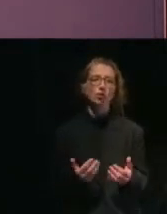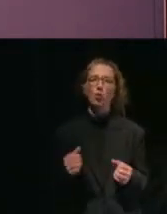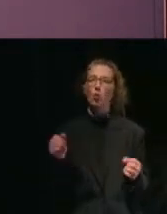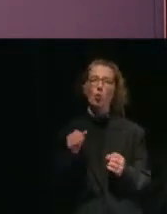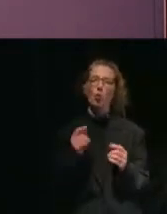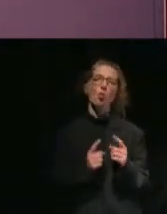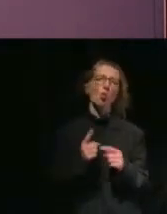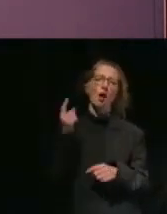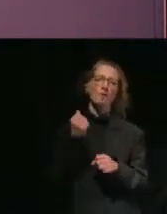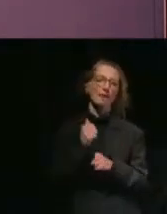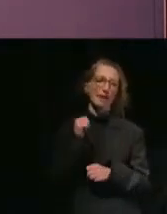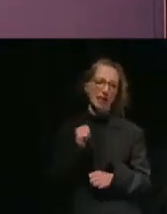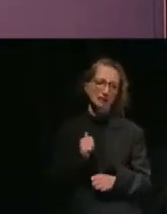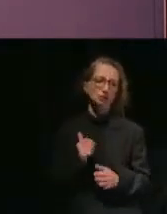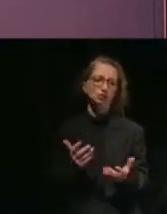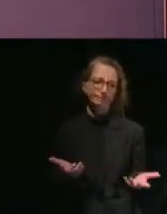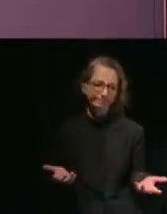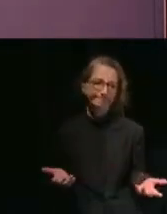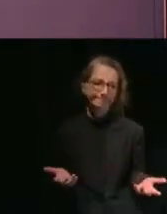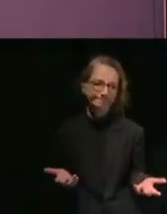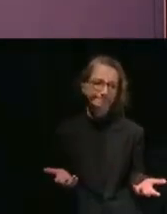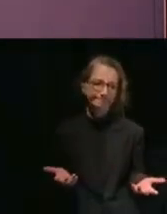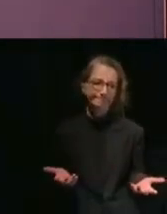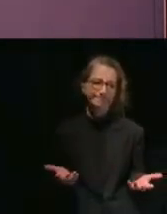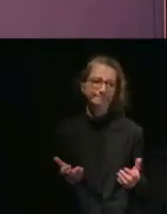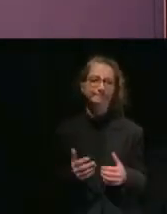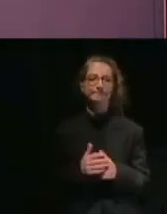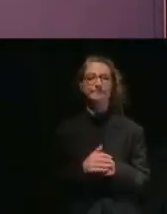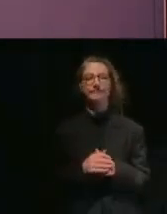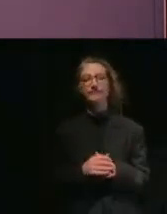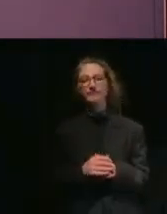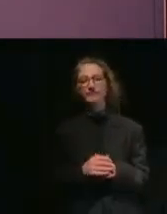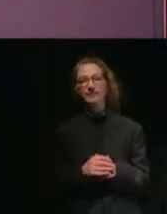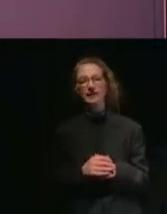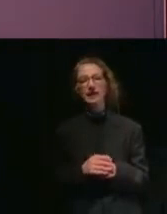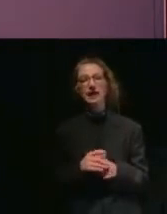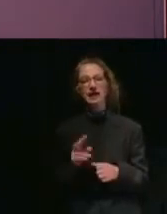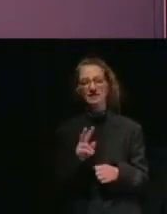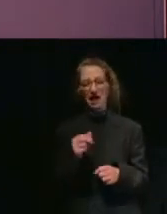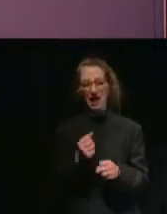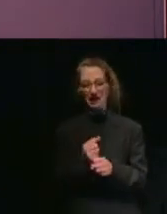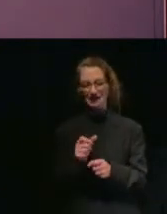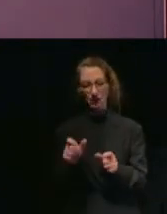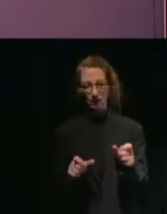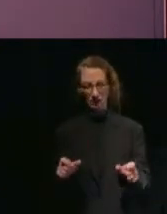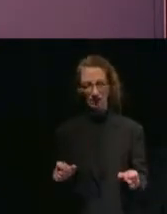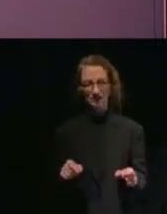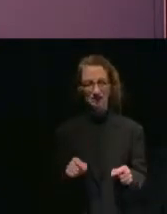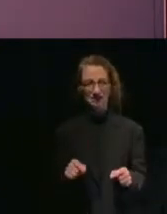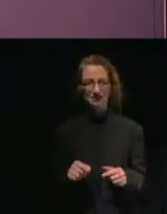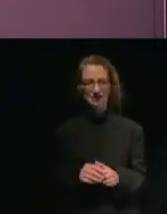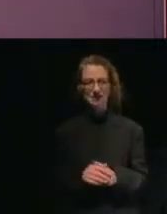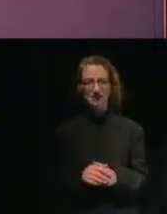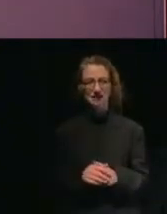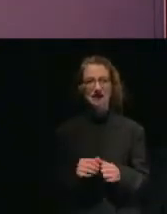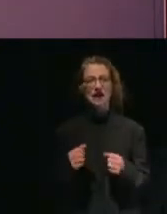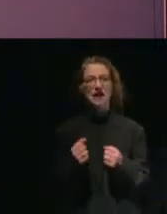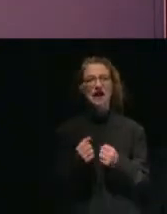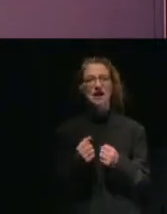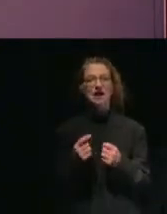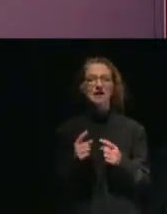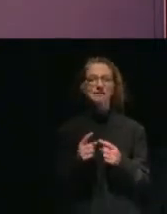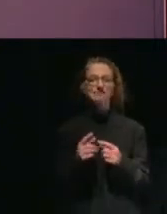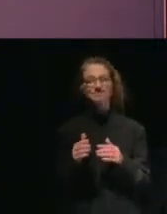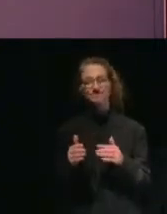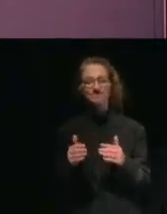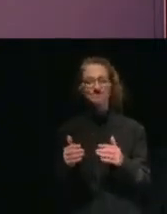On the other hand, durch die Entgrenzung der Arbeit geraten die Akteurinnen in eine paradoxerweise frei unfreie